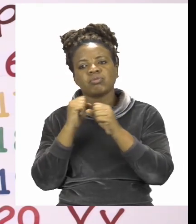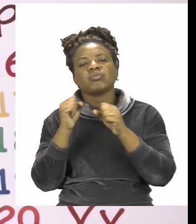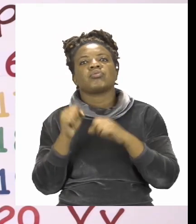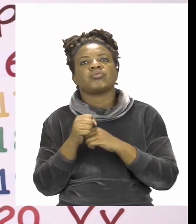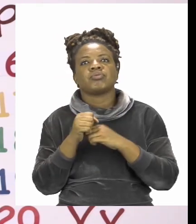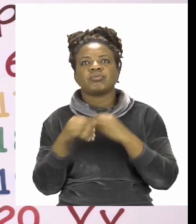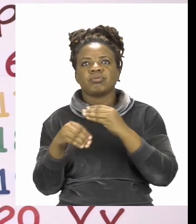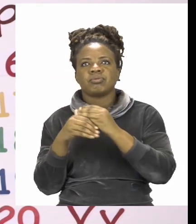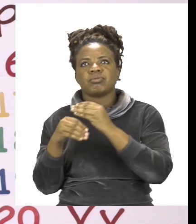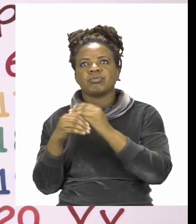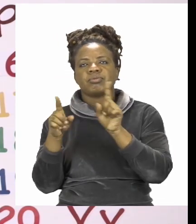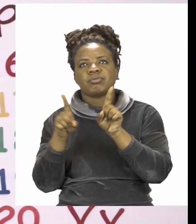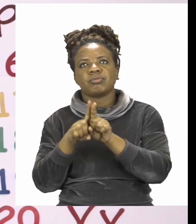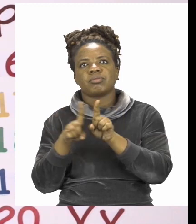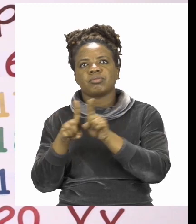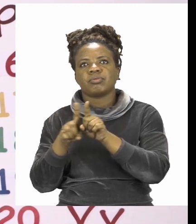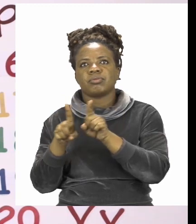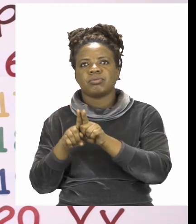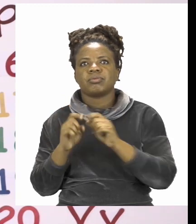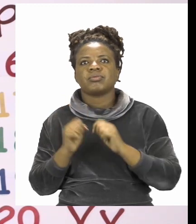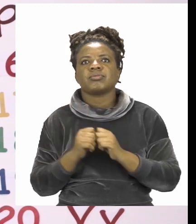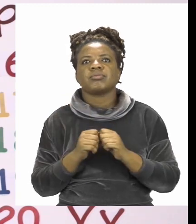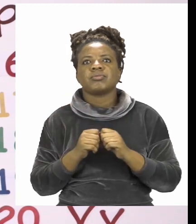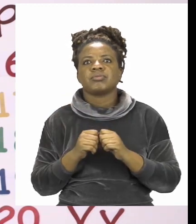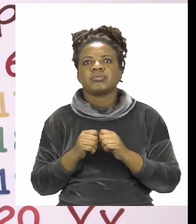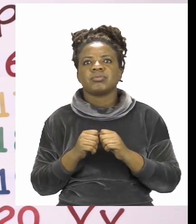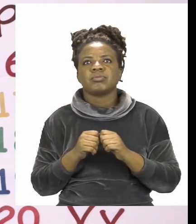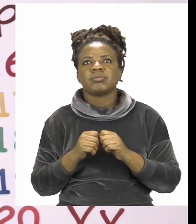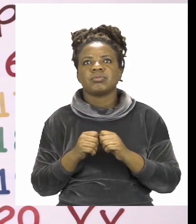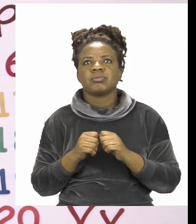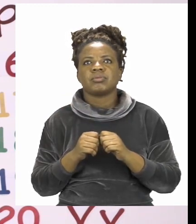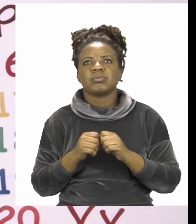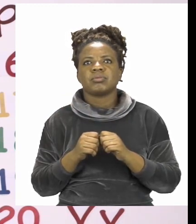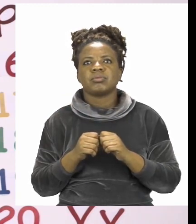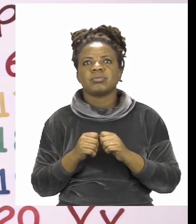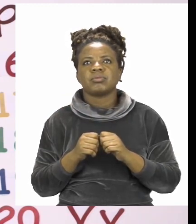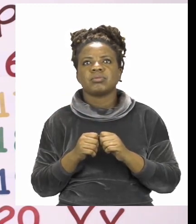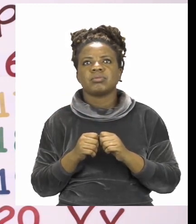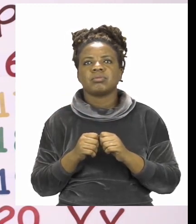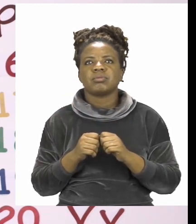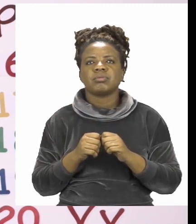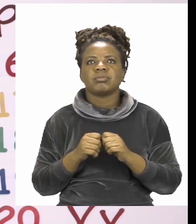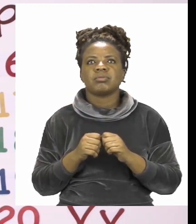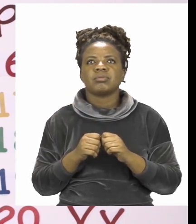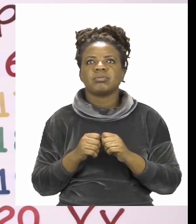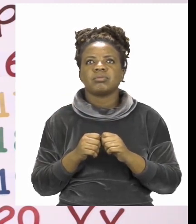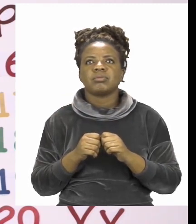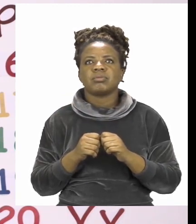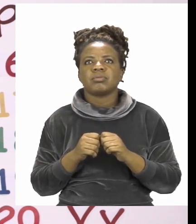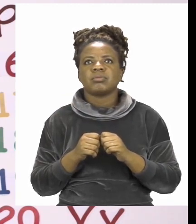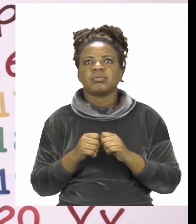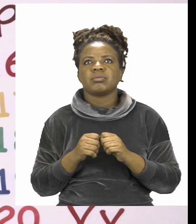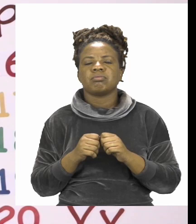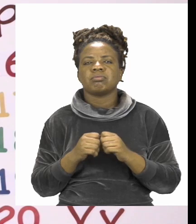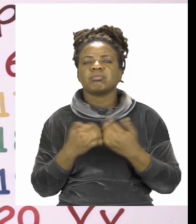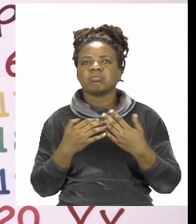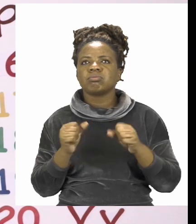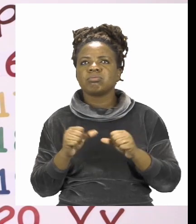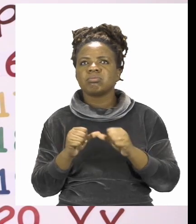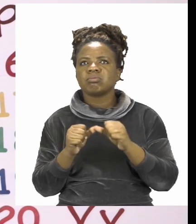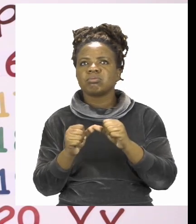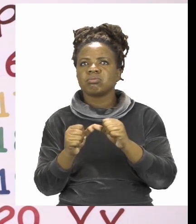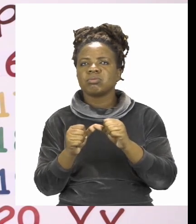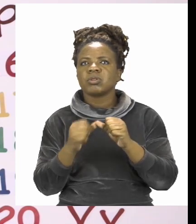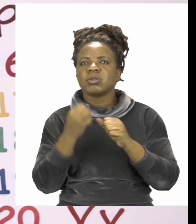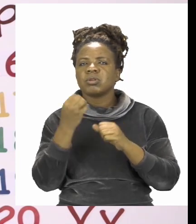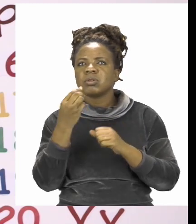So, we are saying that we have our counters here. I'm just going to put 3 for now here. And then we need to move from